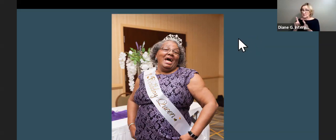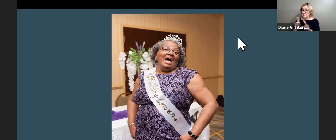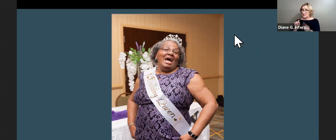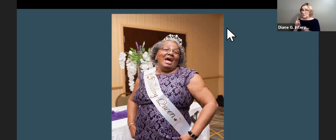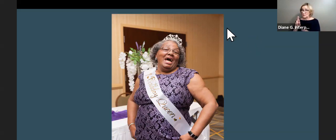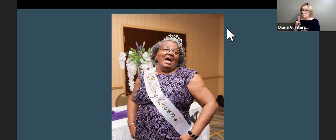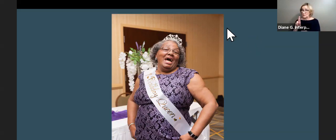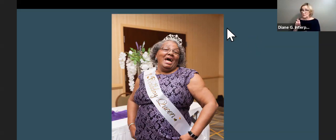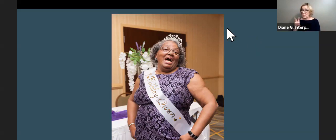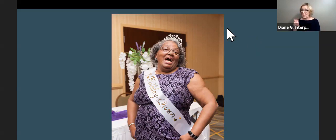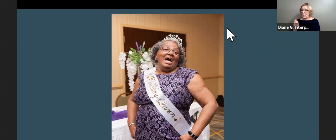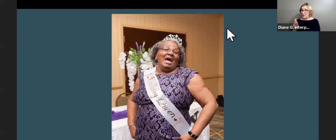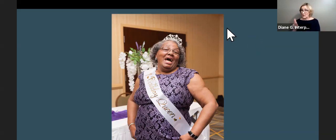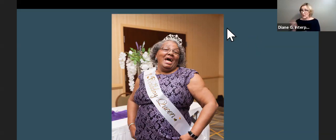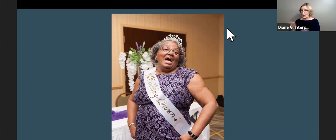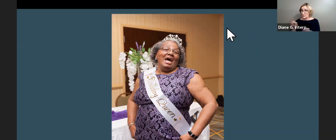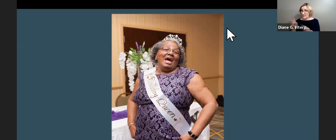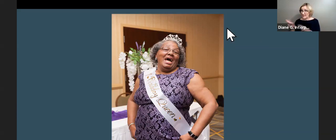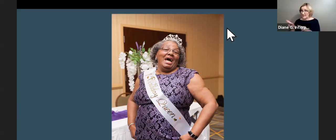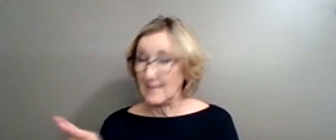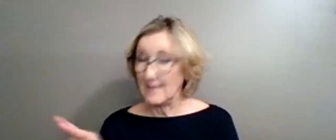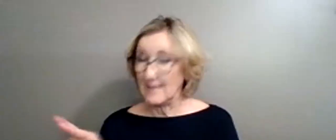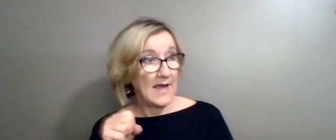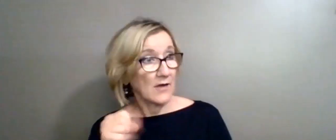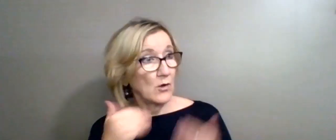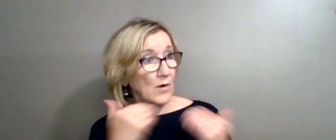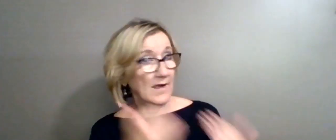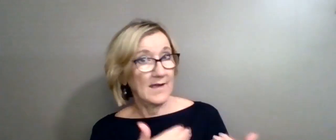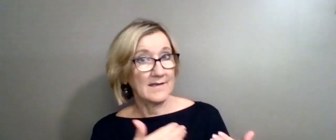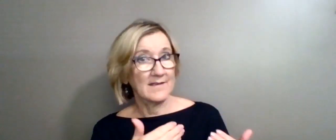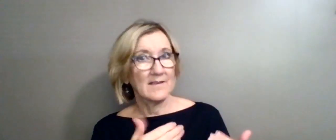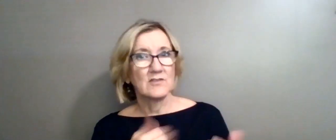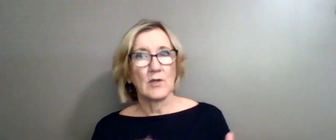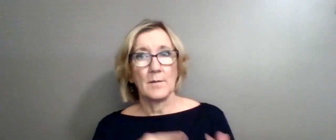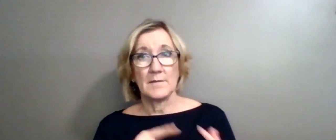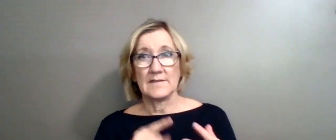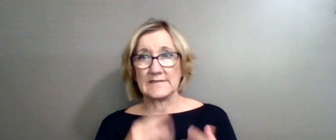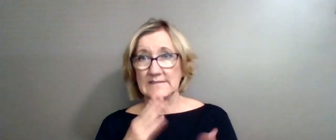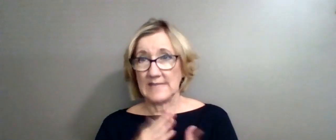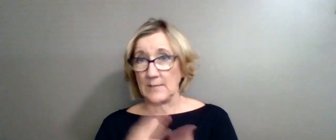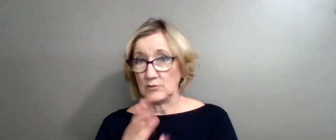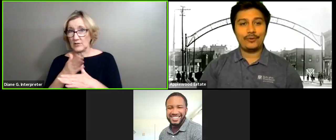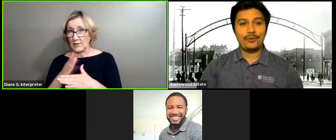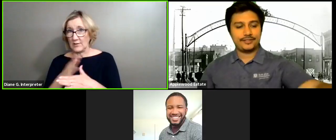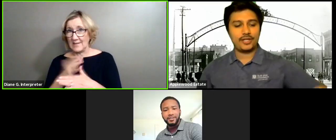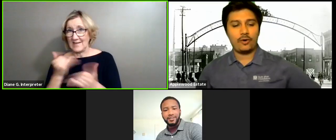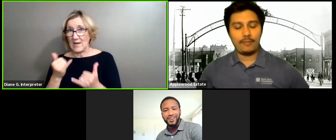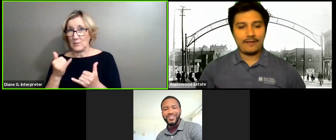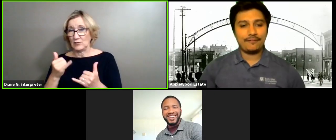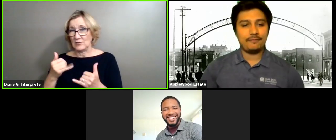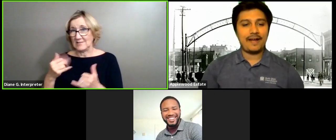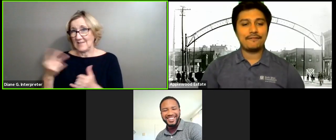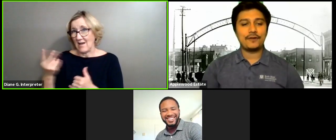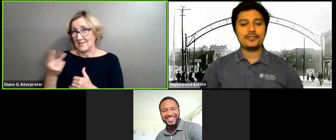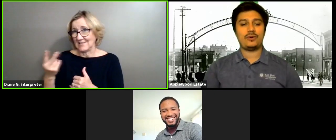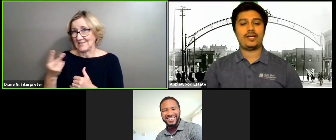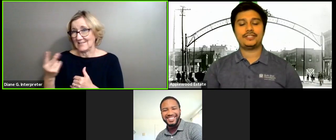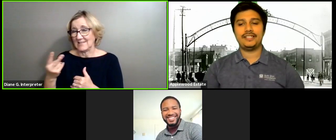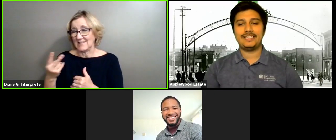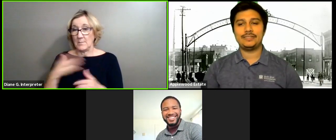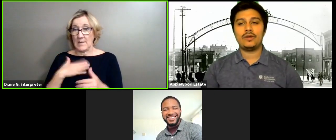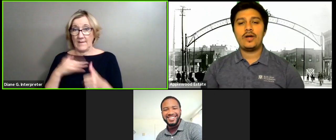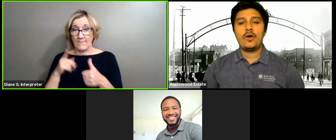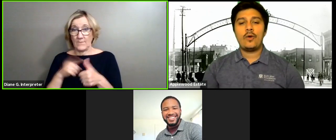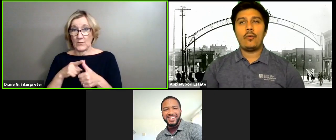questions? Yeah, go right ahead. All right. So, I'm going to stop sharing and it's just going to be us. So, my first